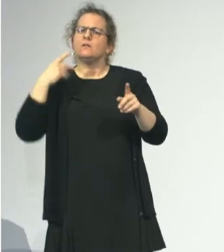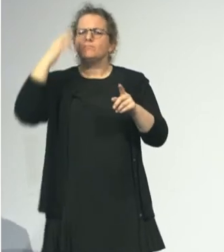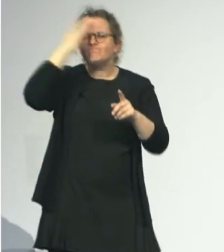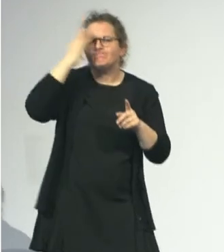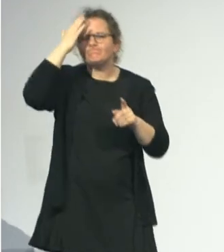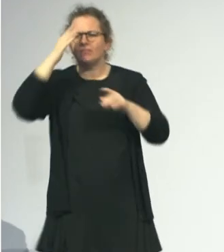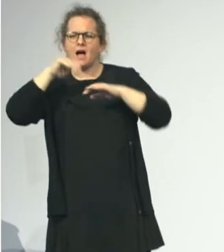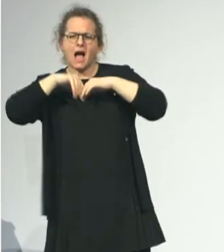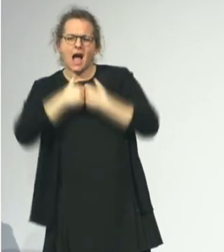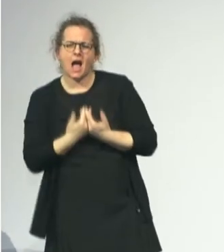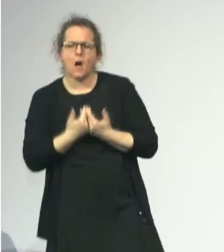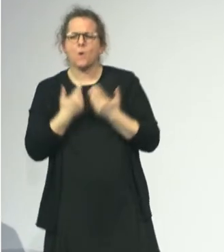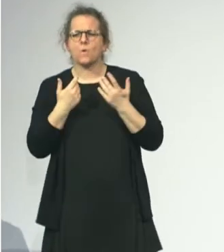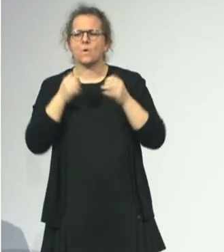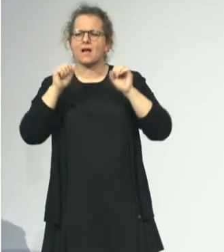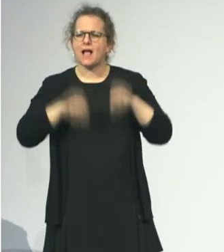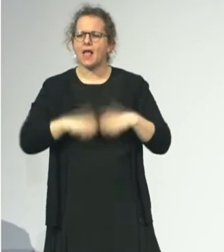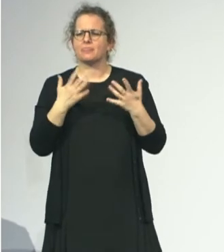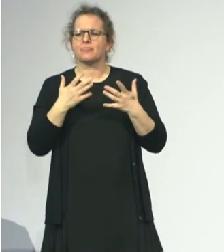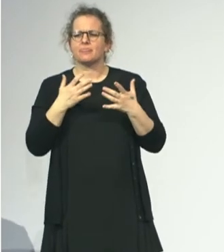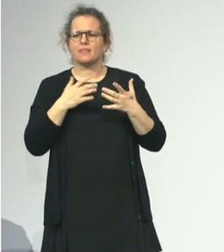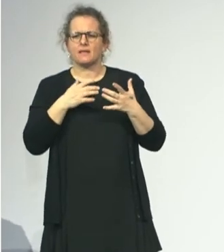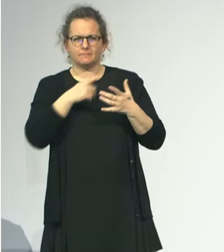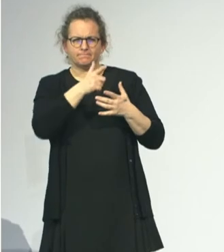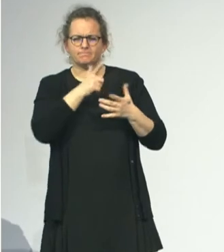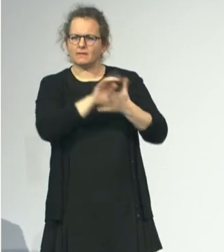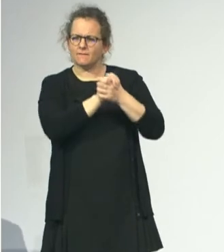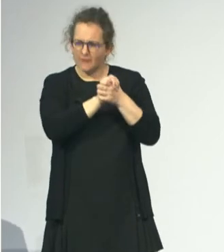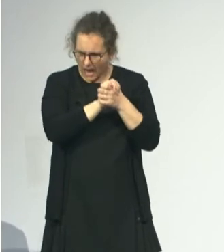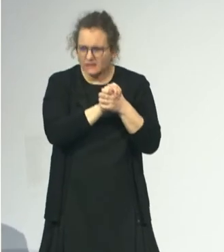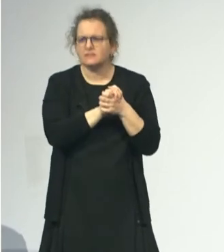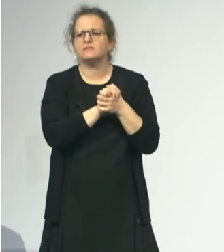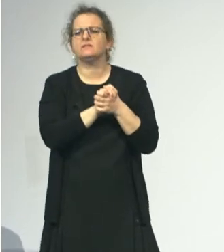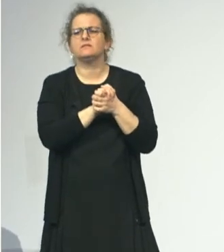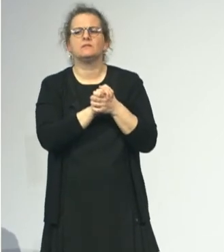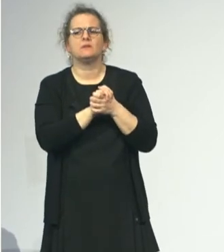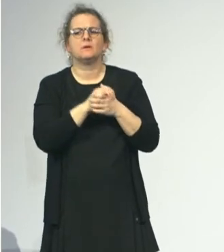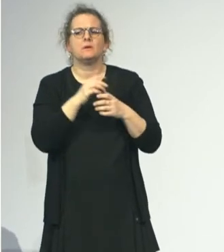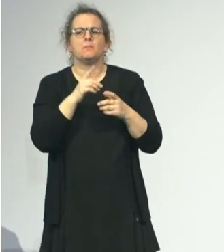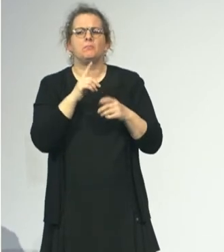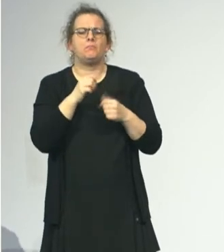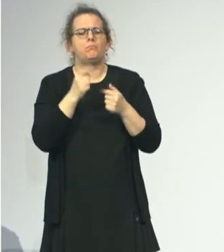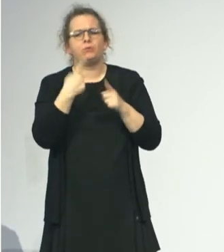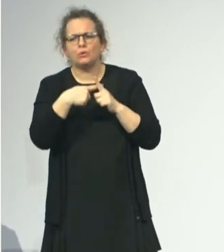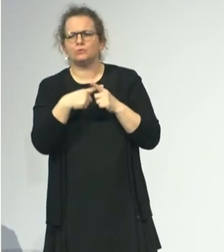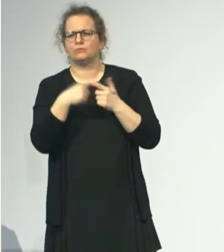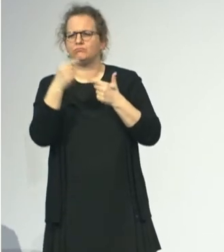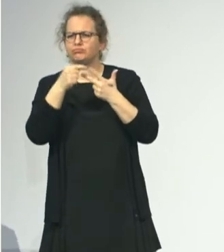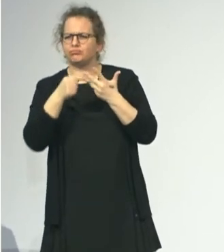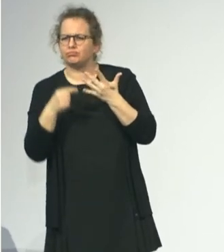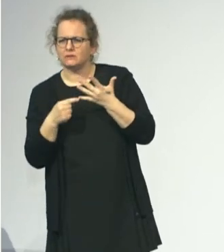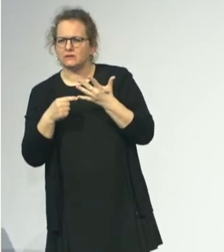approach. Everybody looked very, who am I to come and shake the hand of Caroline